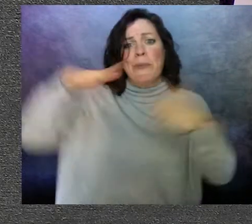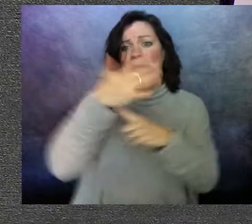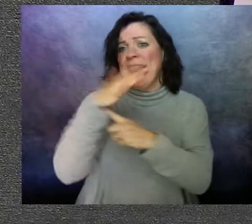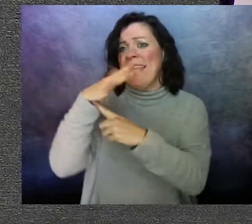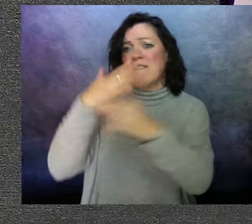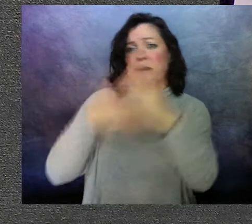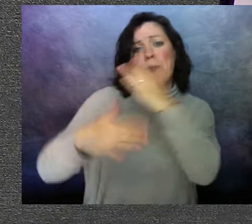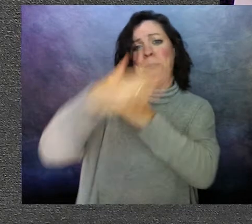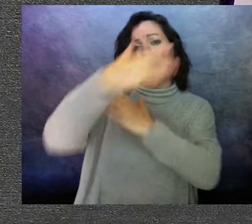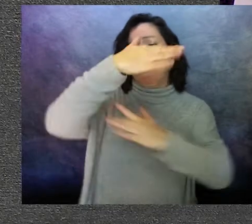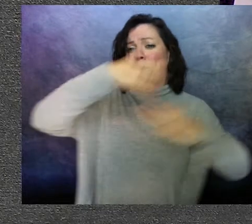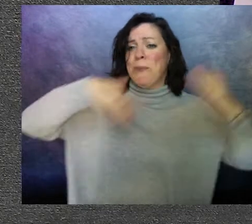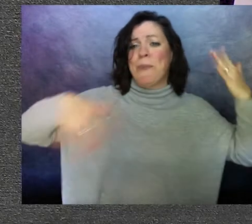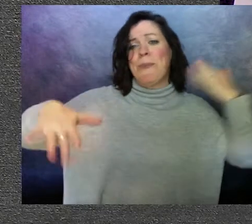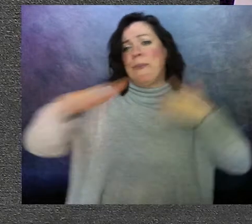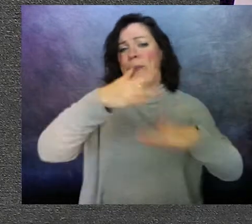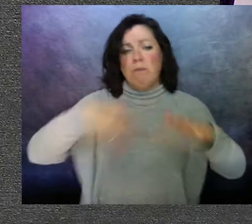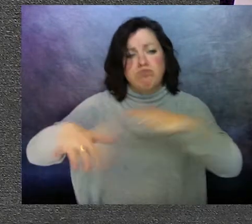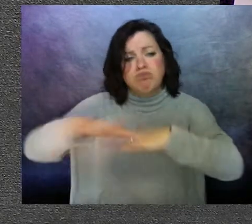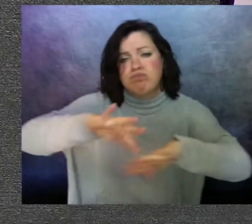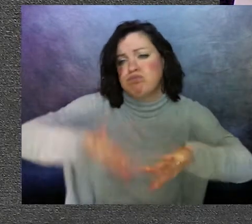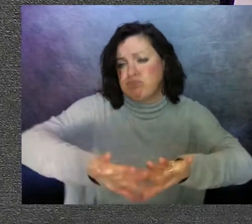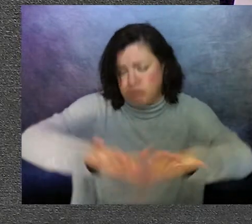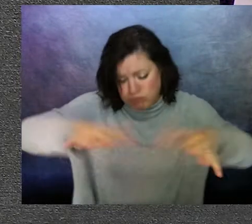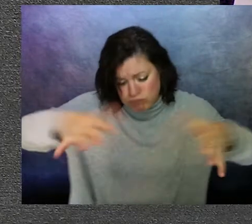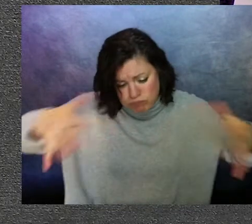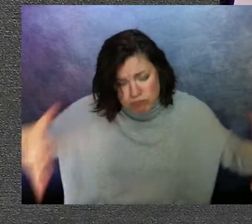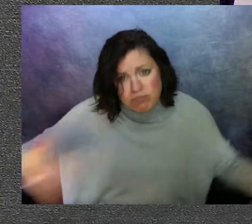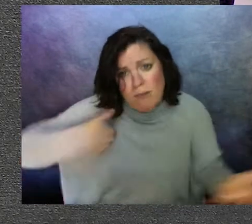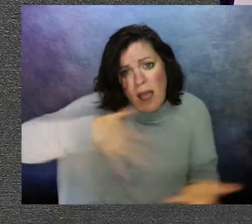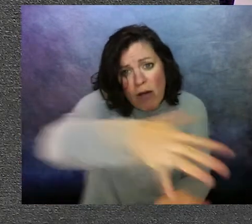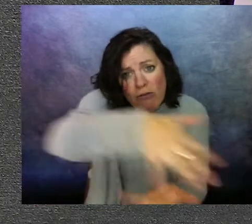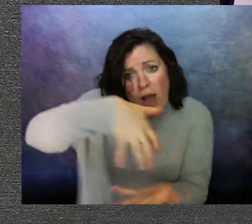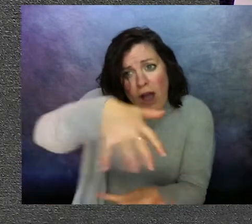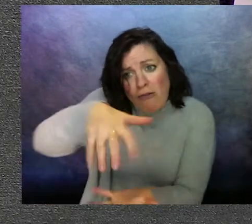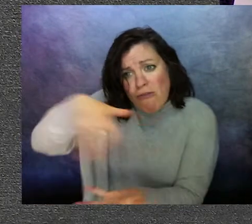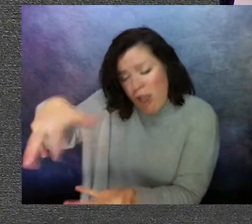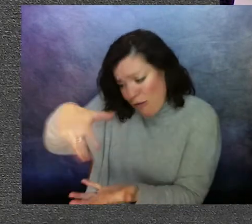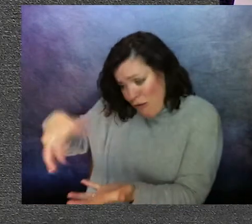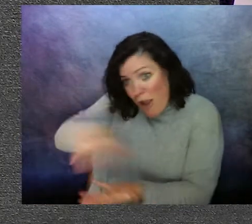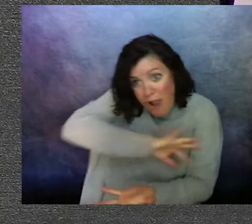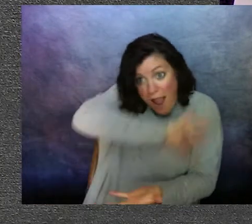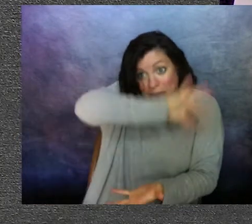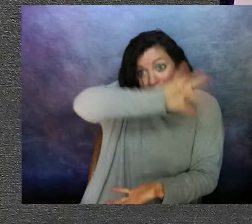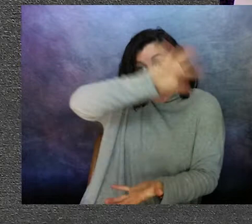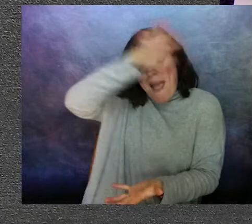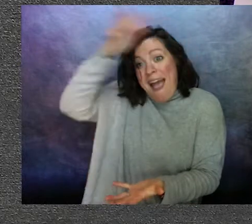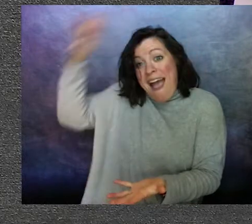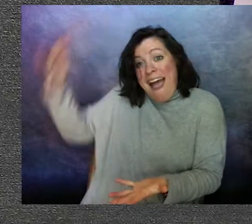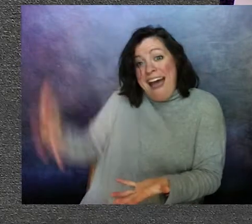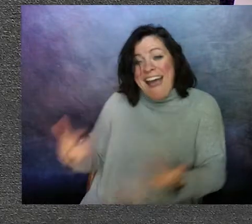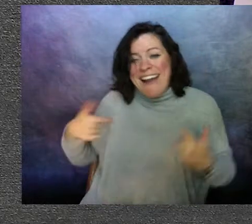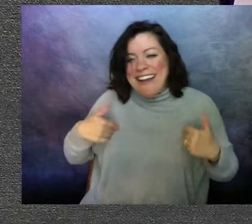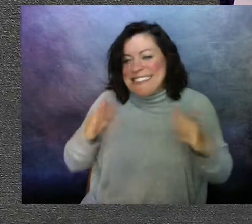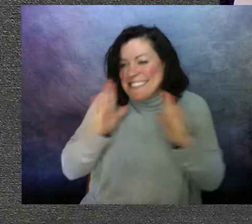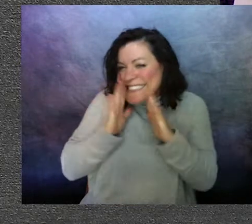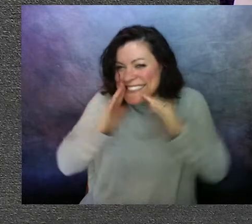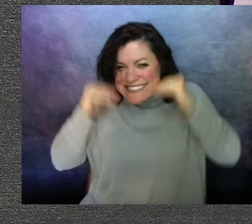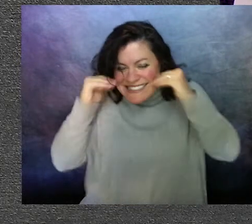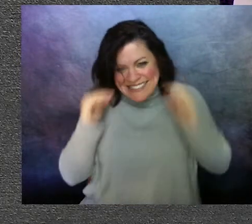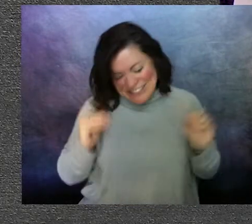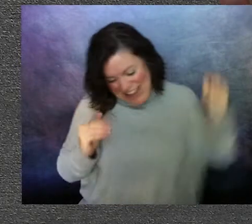round, autumn leaves on the ground. Leaves raked up in a pile, running leap, monkey